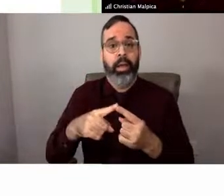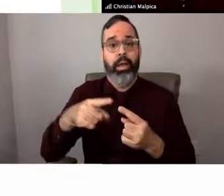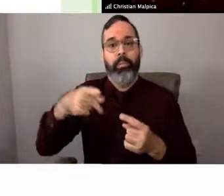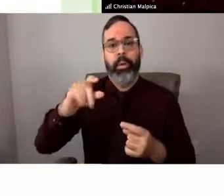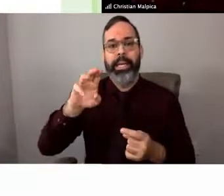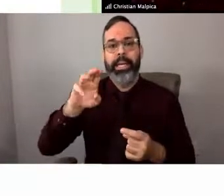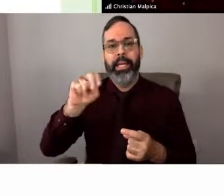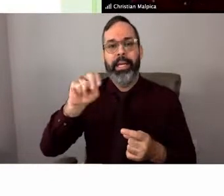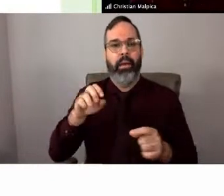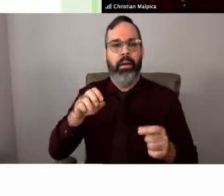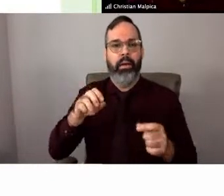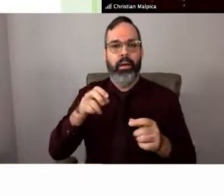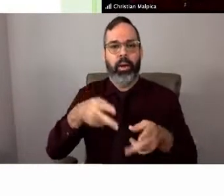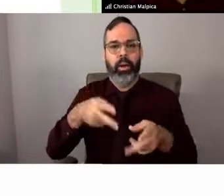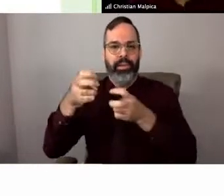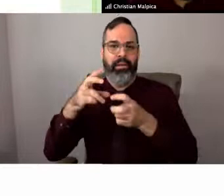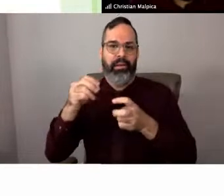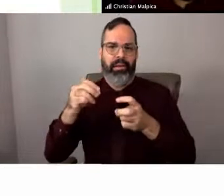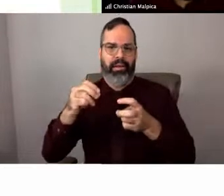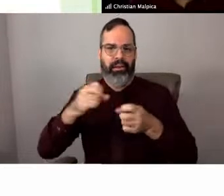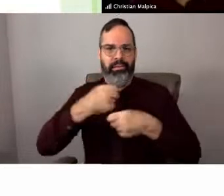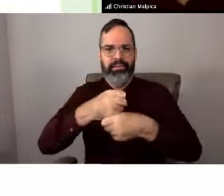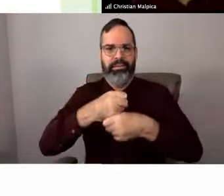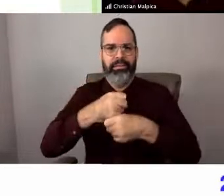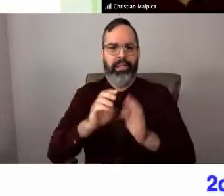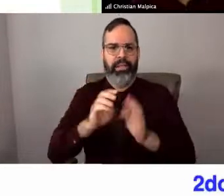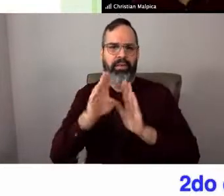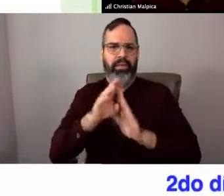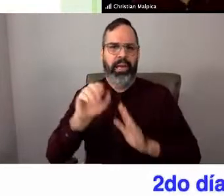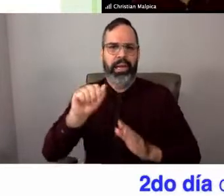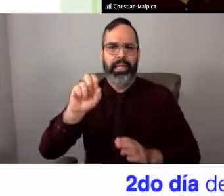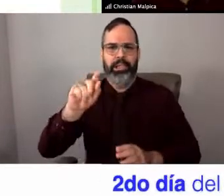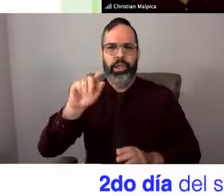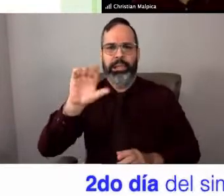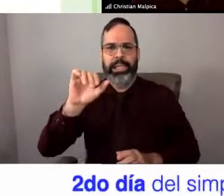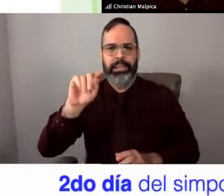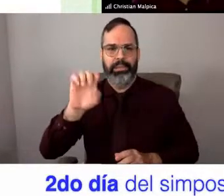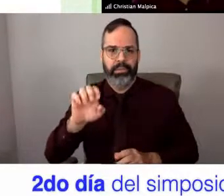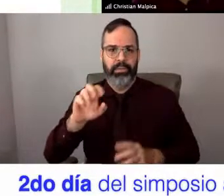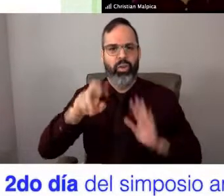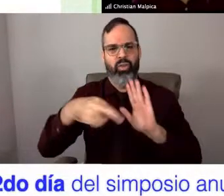developing astrocytes and their role in connexin 43 hemichannel opening. Next.